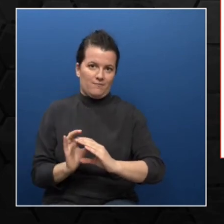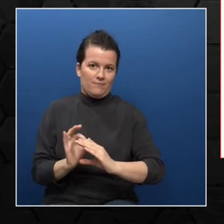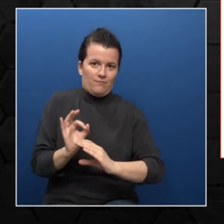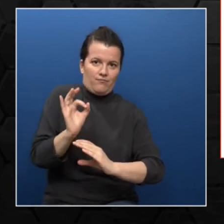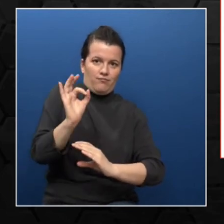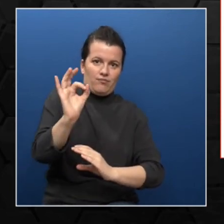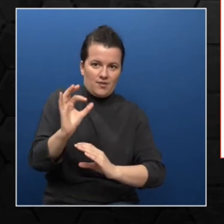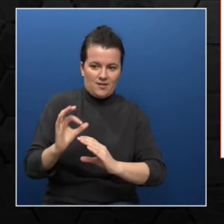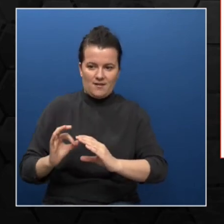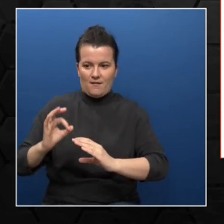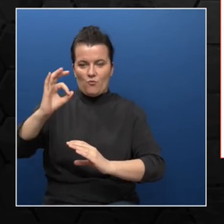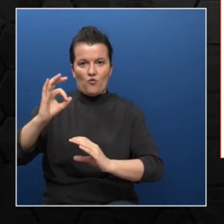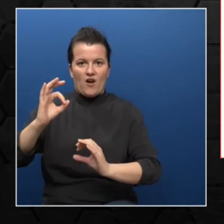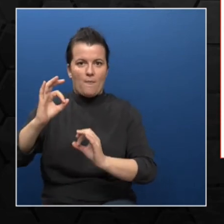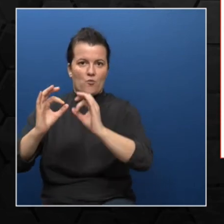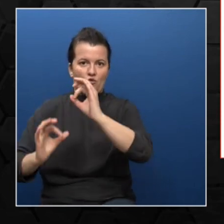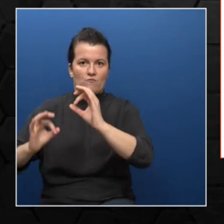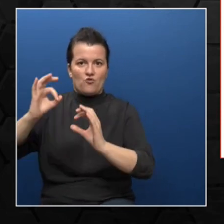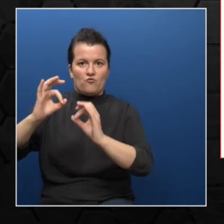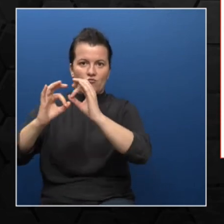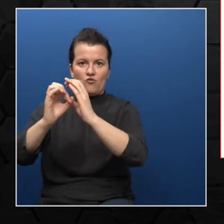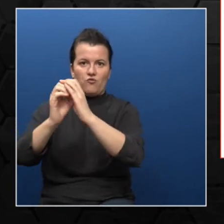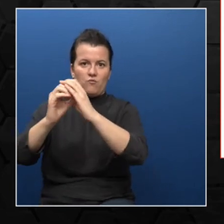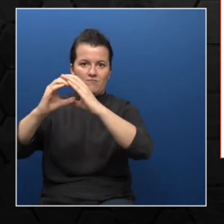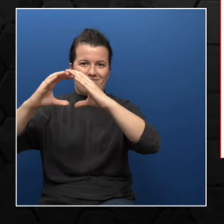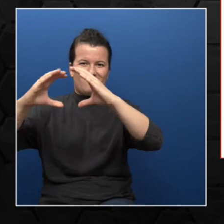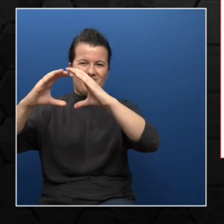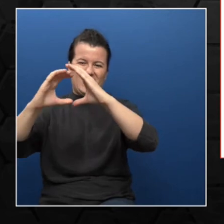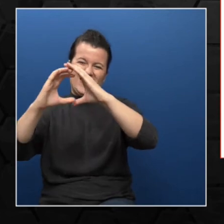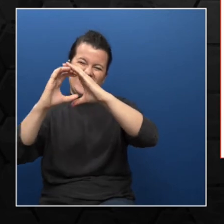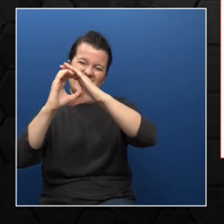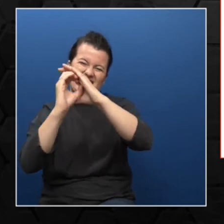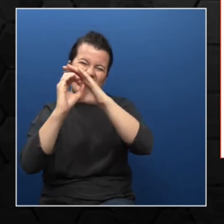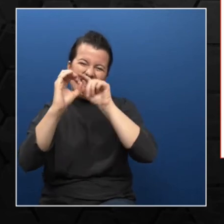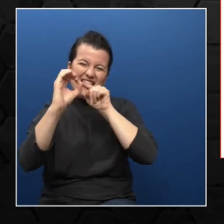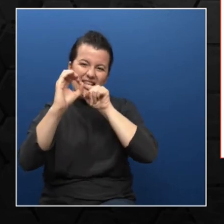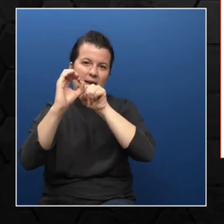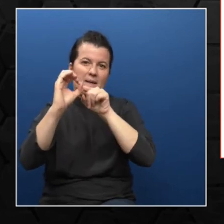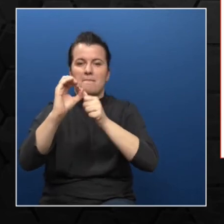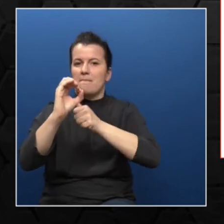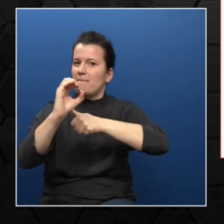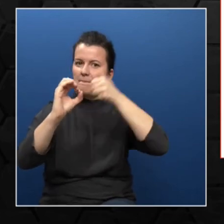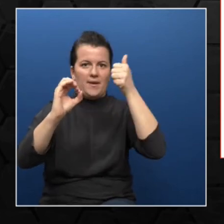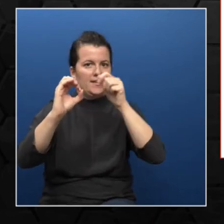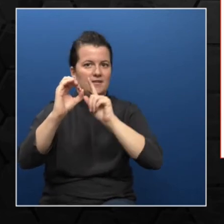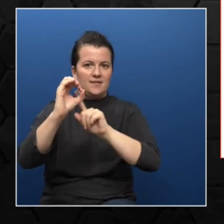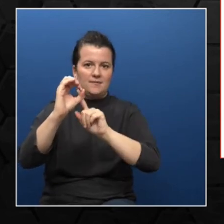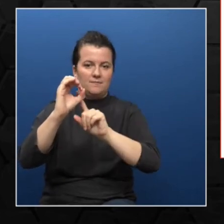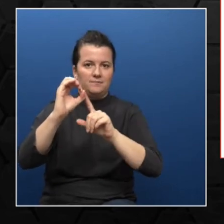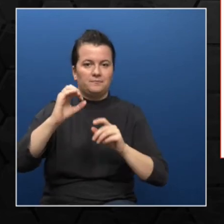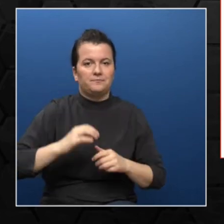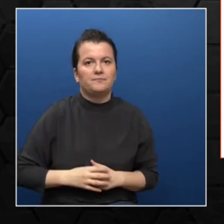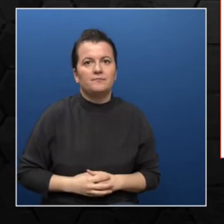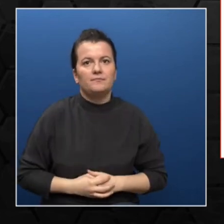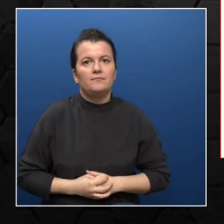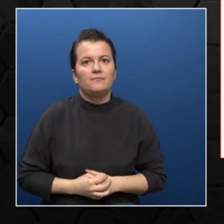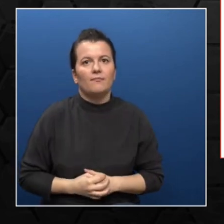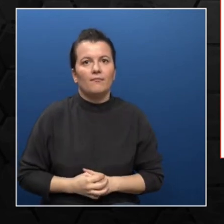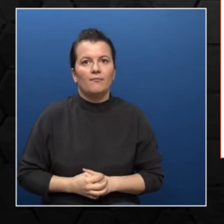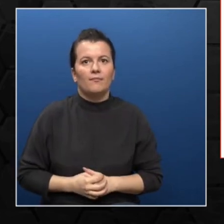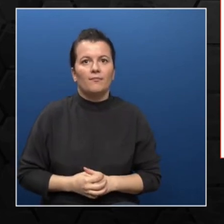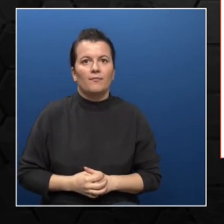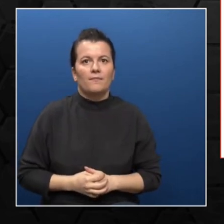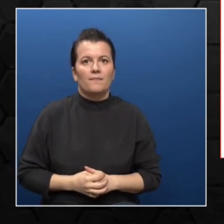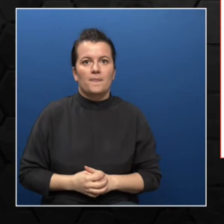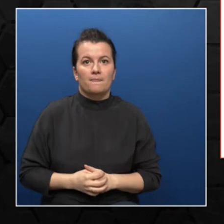that global minimum. So this is where backpropagation stops. It can't really get itself